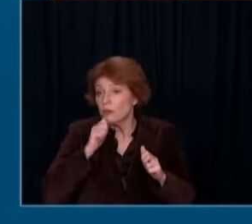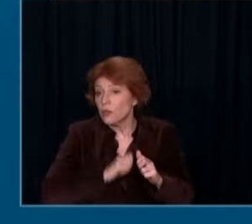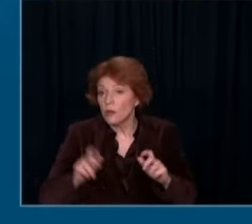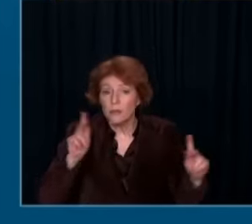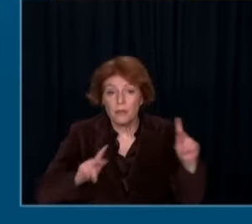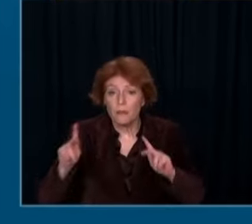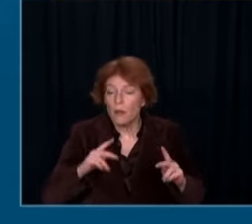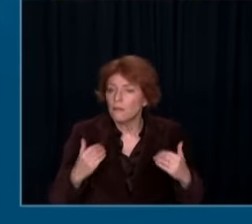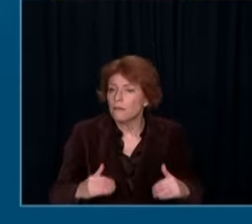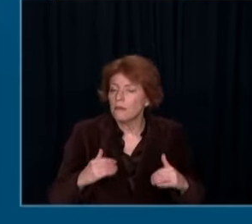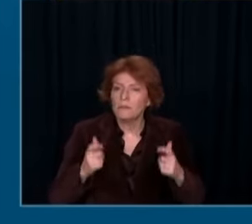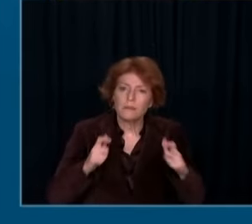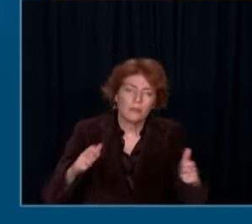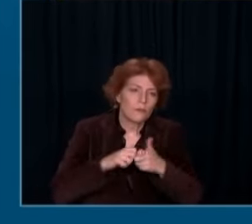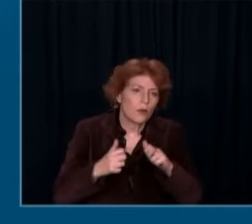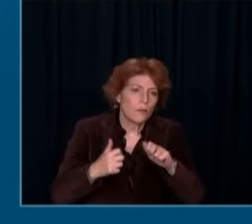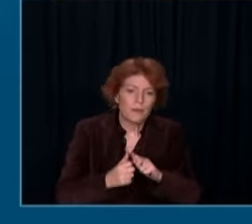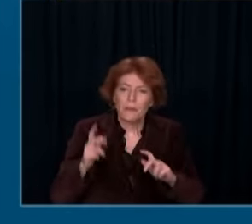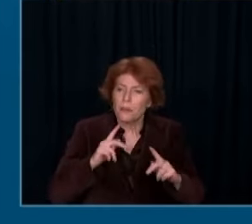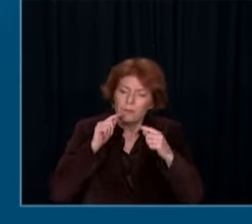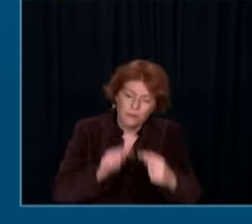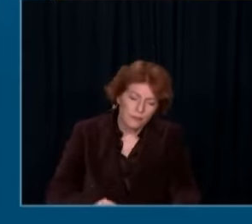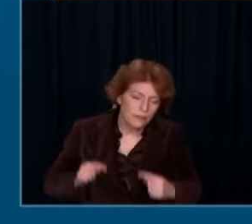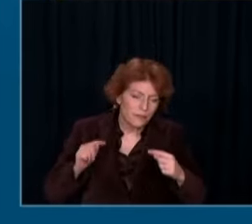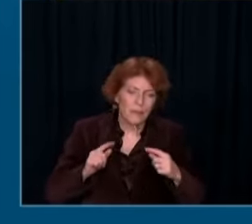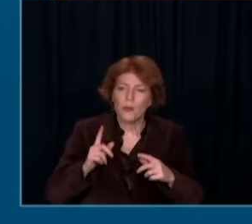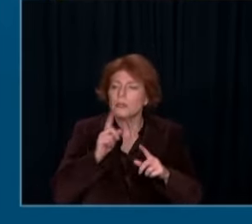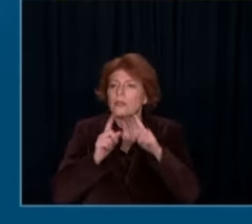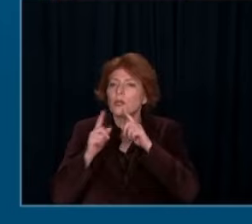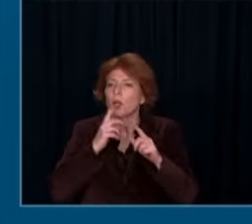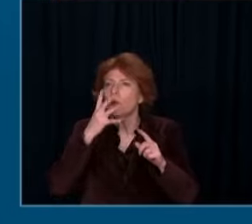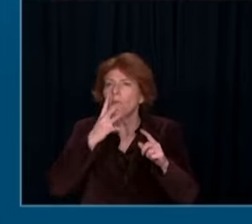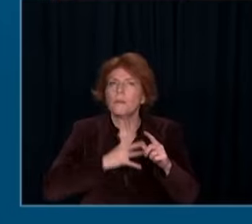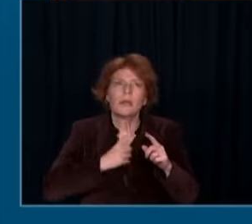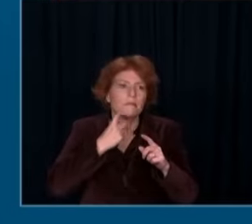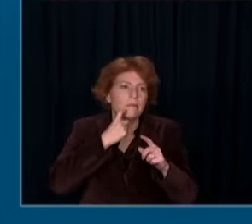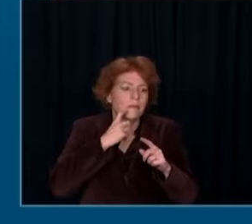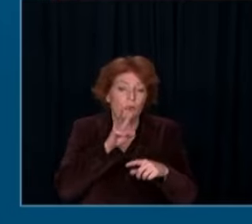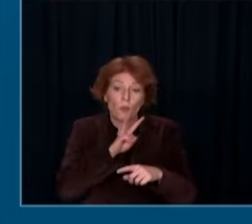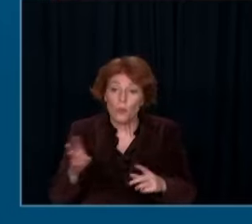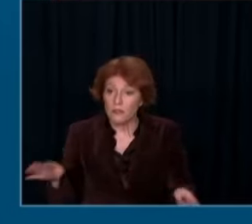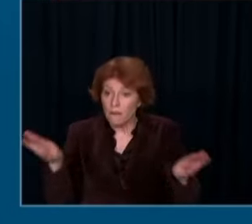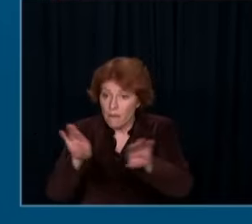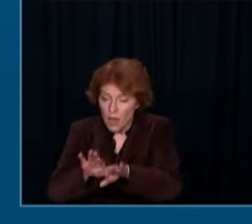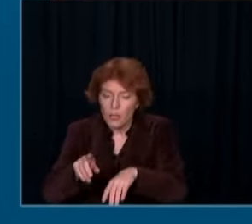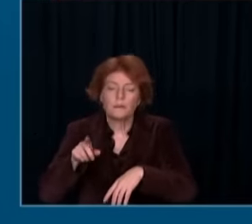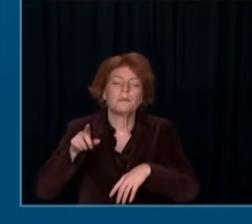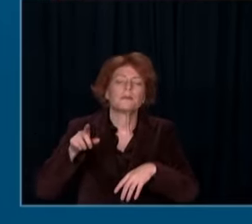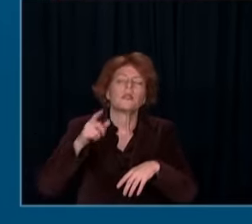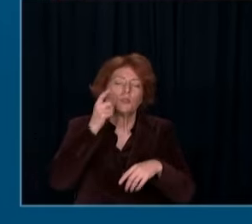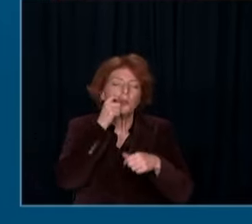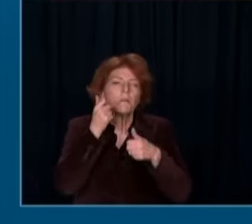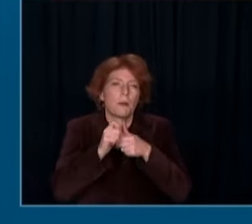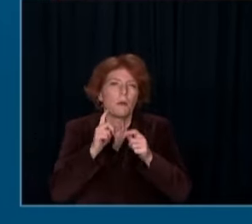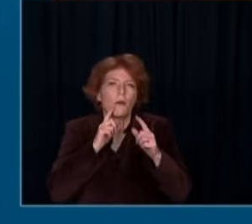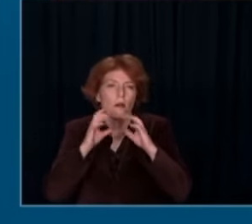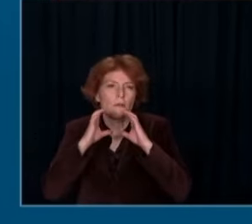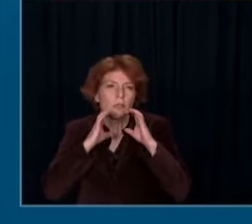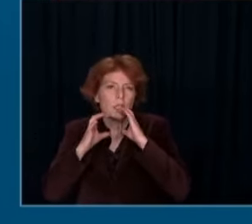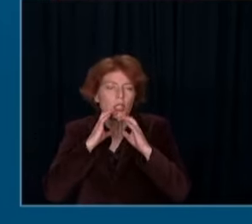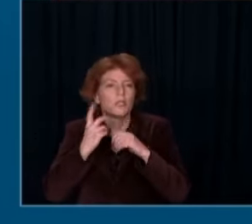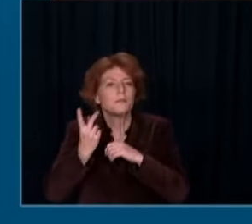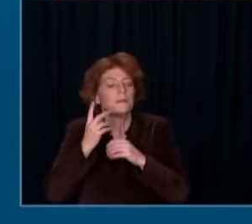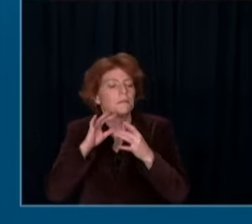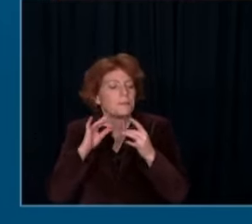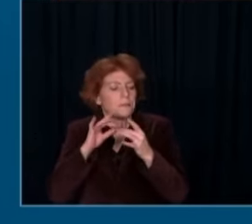There's so many big problems right now, but people are struggling. I was talking to a woman in the West Valley, and she'll remember the conversation we had.